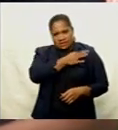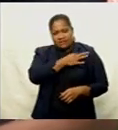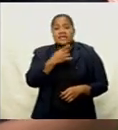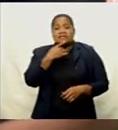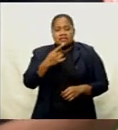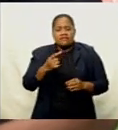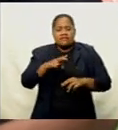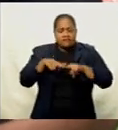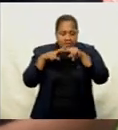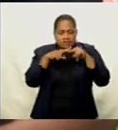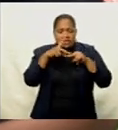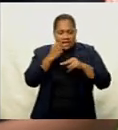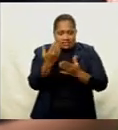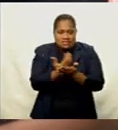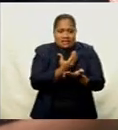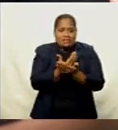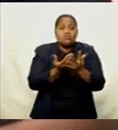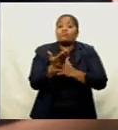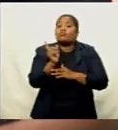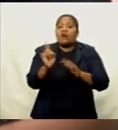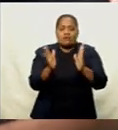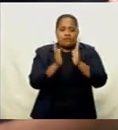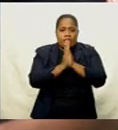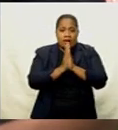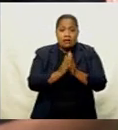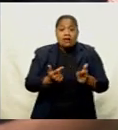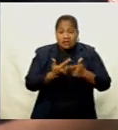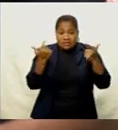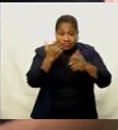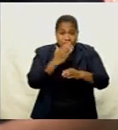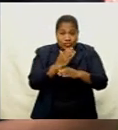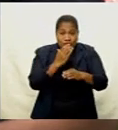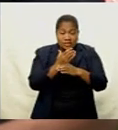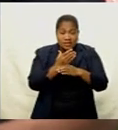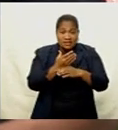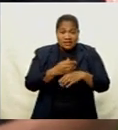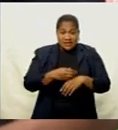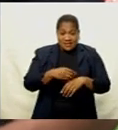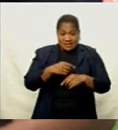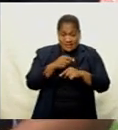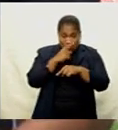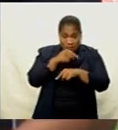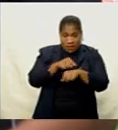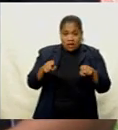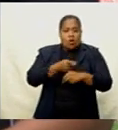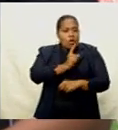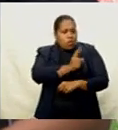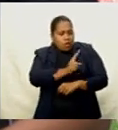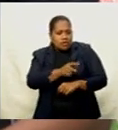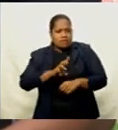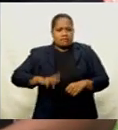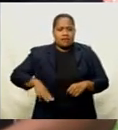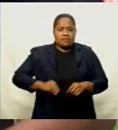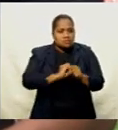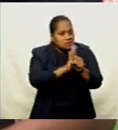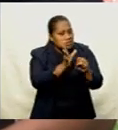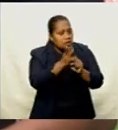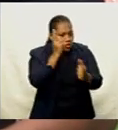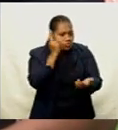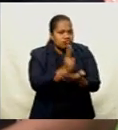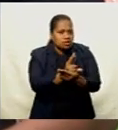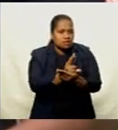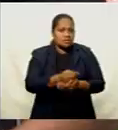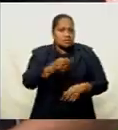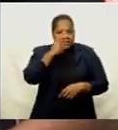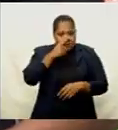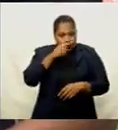prayer. However, the largest Christian denomination in Fiji has warned its members COVID-19 is real and people must take cue from